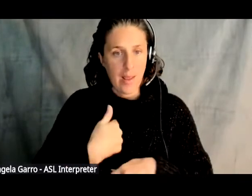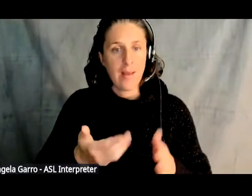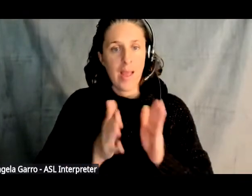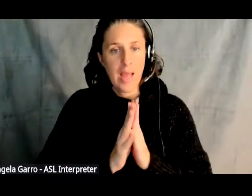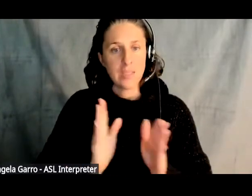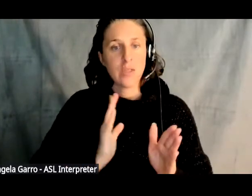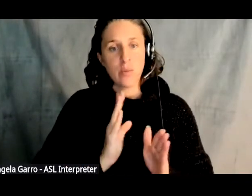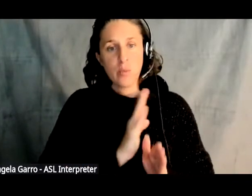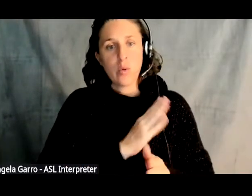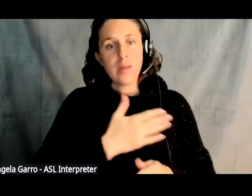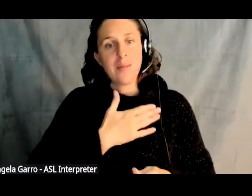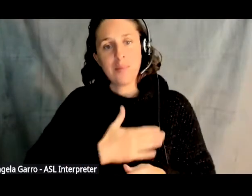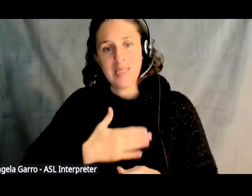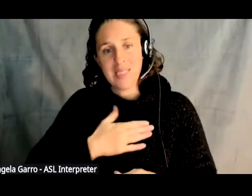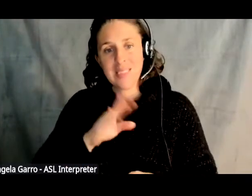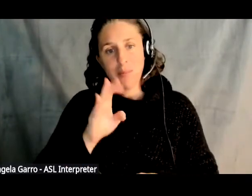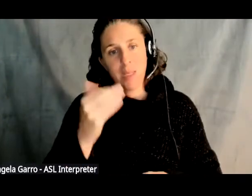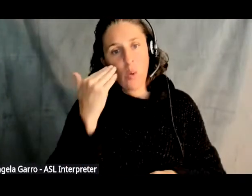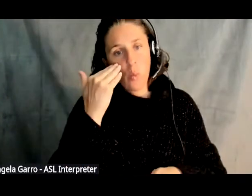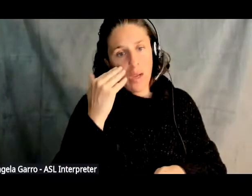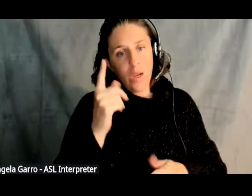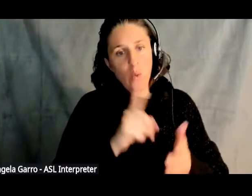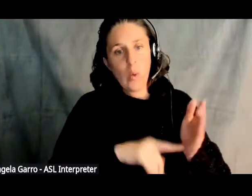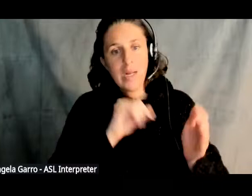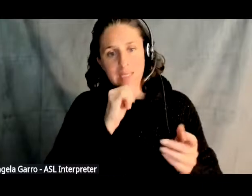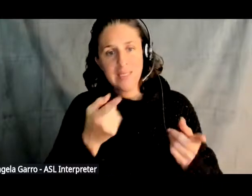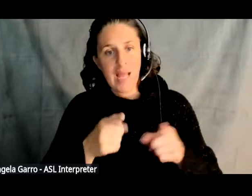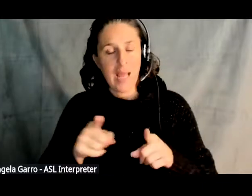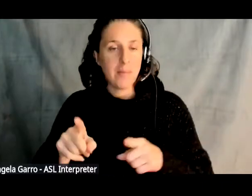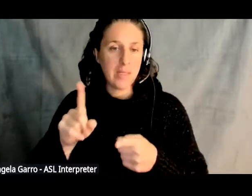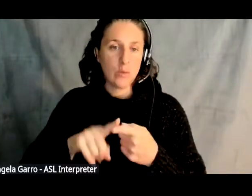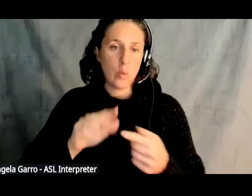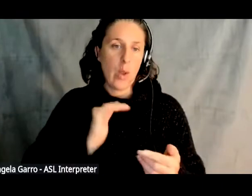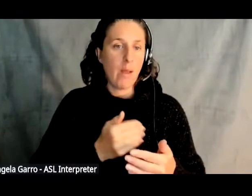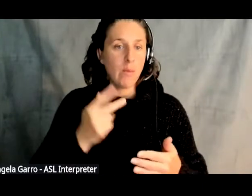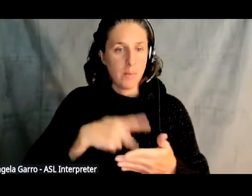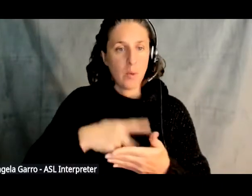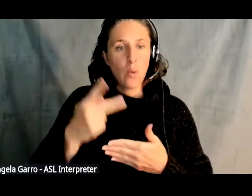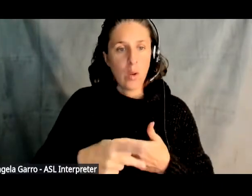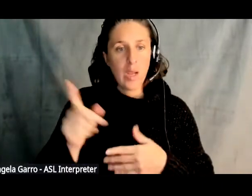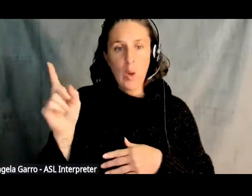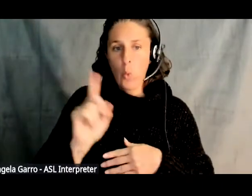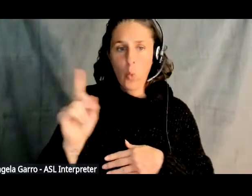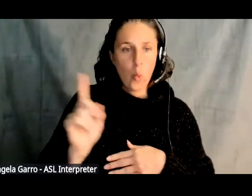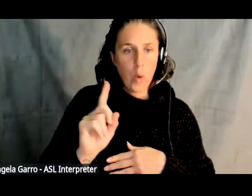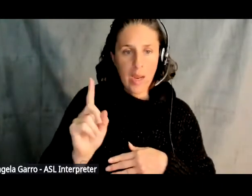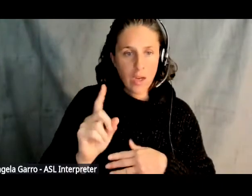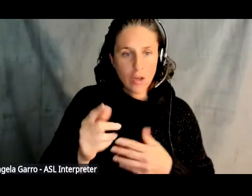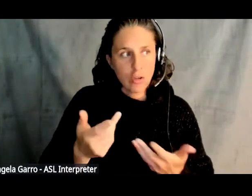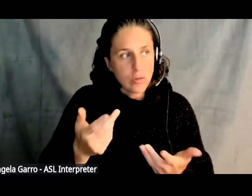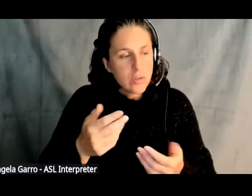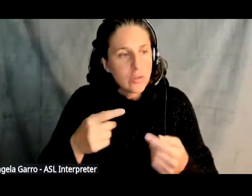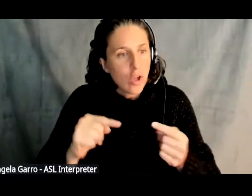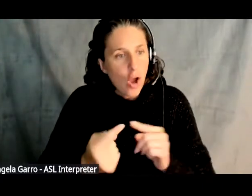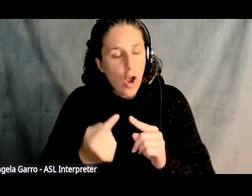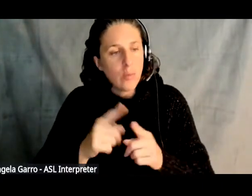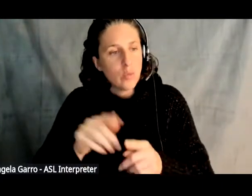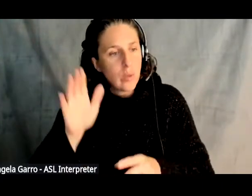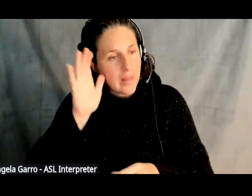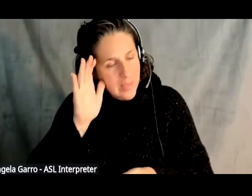board, please be aware of what is happening to our program. Where is the harm in listening to your